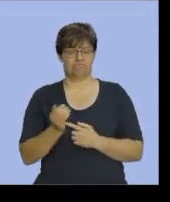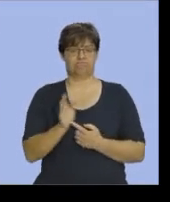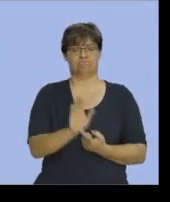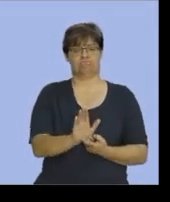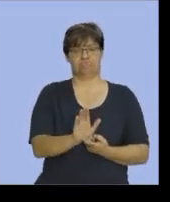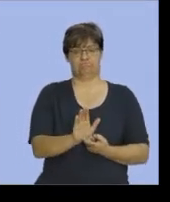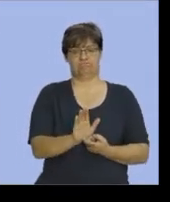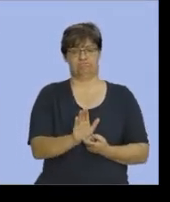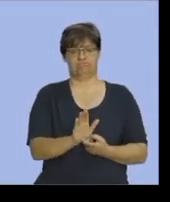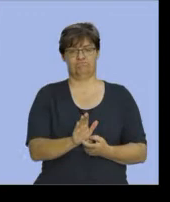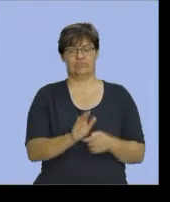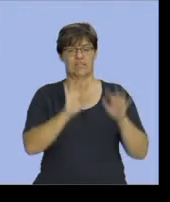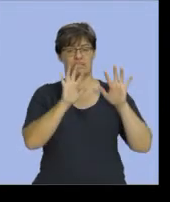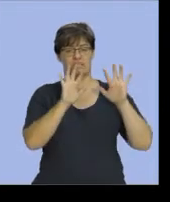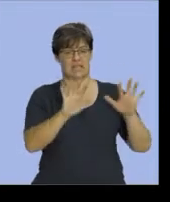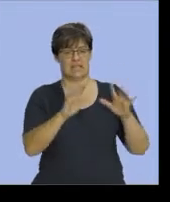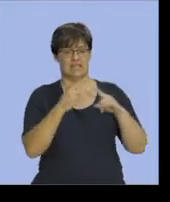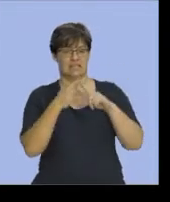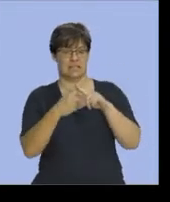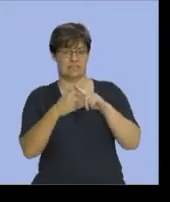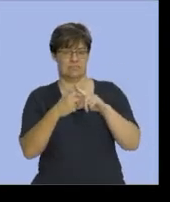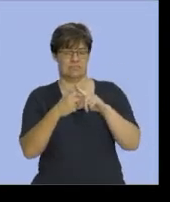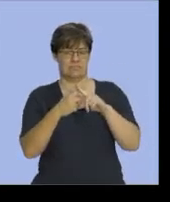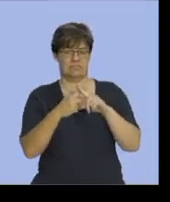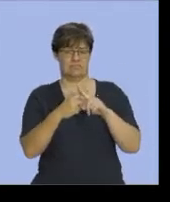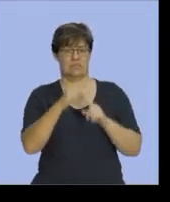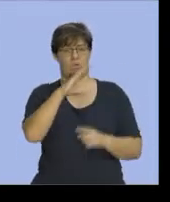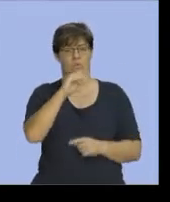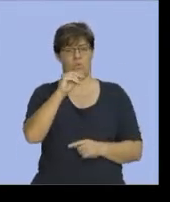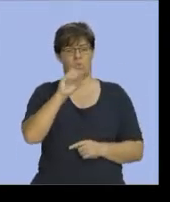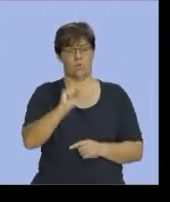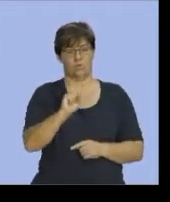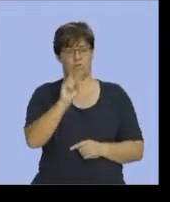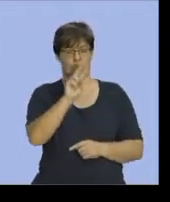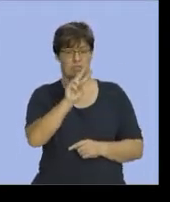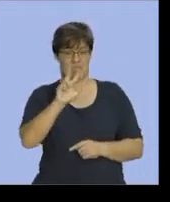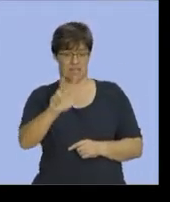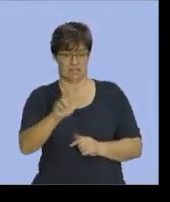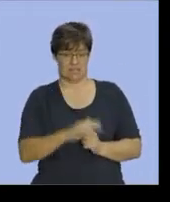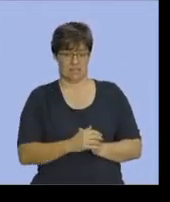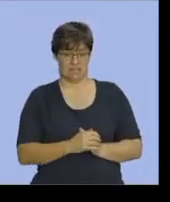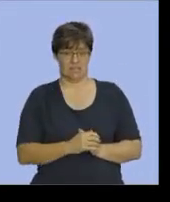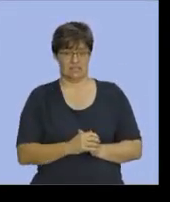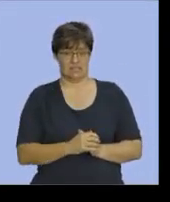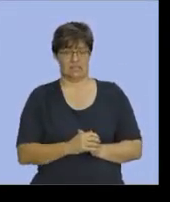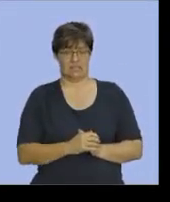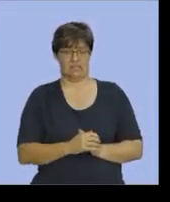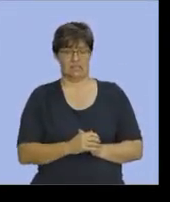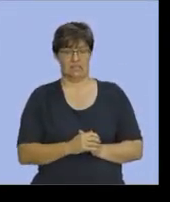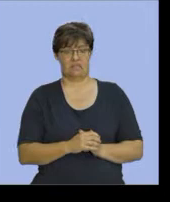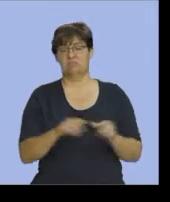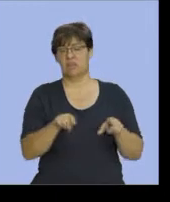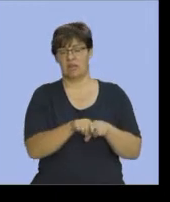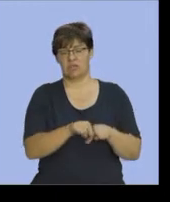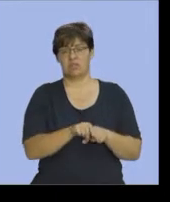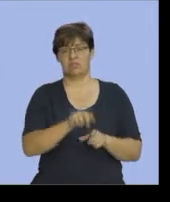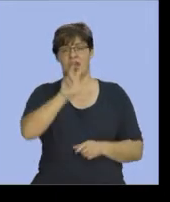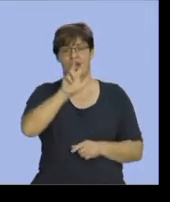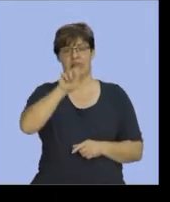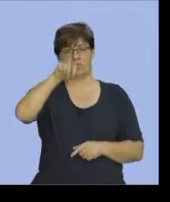therefore give you 10 multiplied by cos of 28. This will be equals